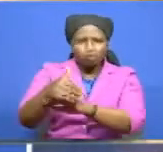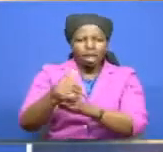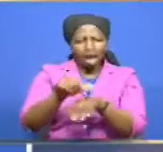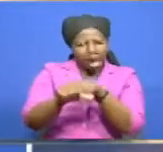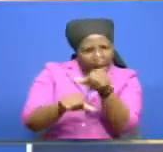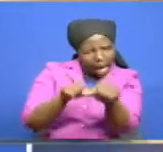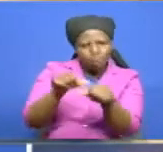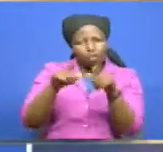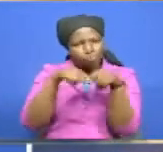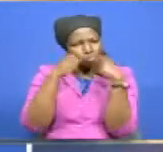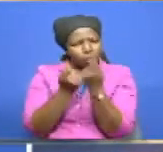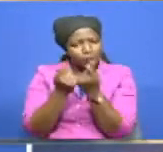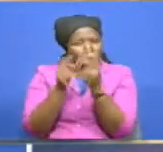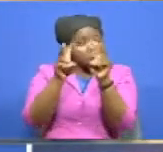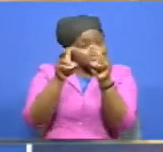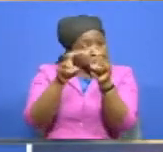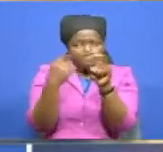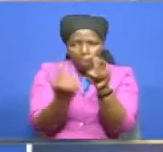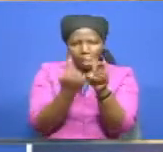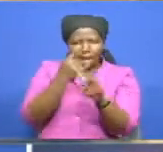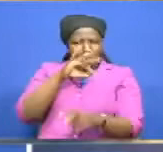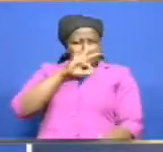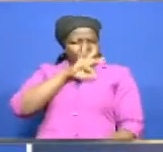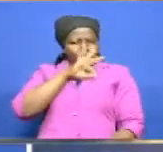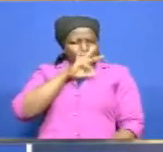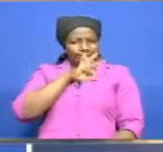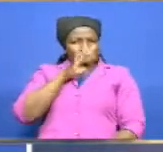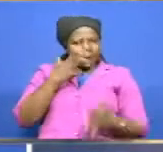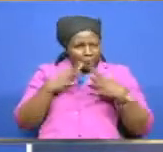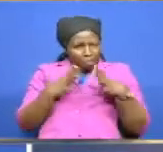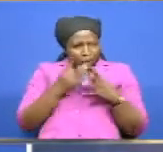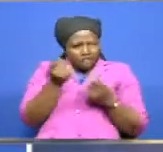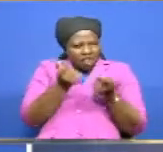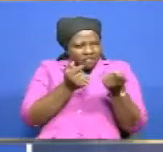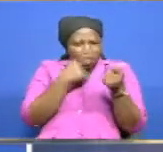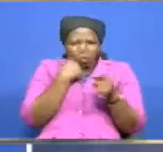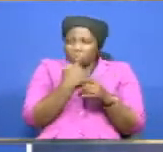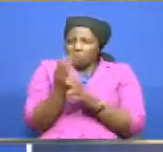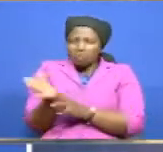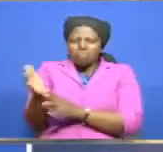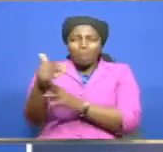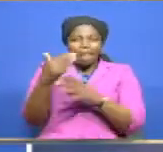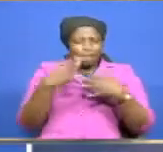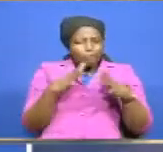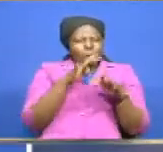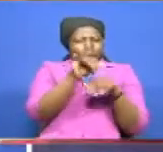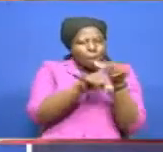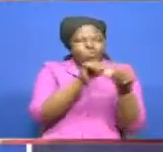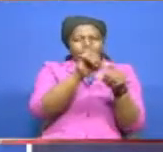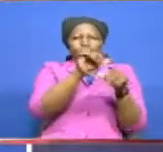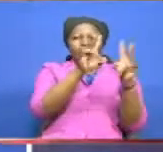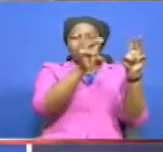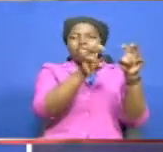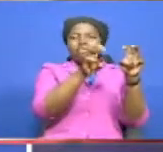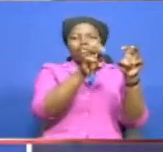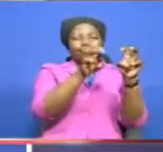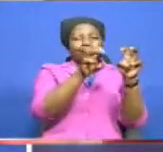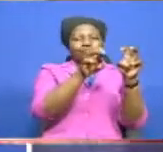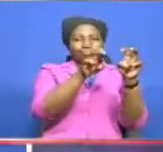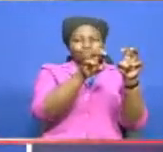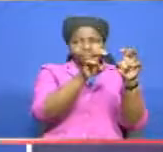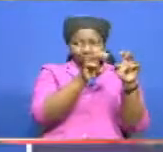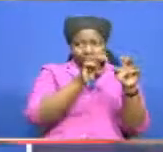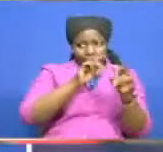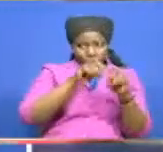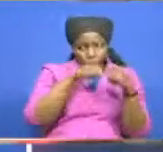around ethnicity only benefits the privileged few who mobilize people around the issue of ethnicity. Finally, the